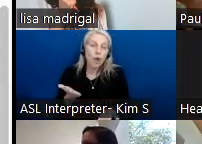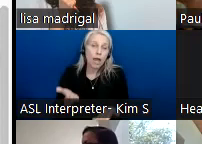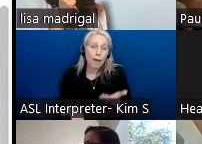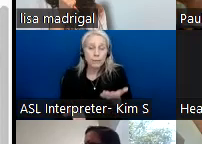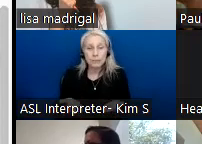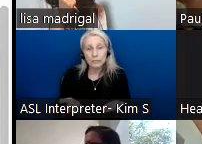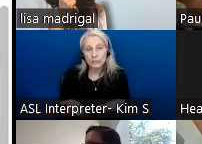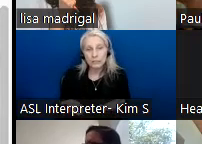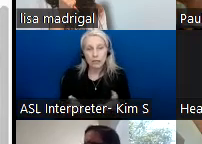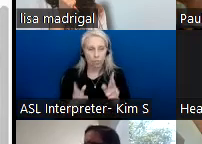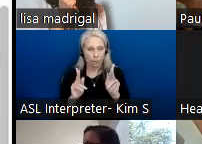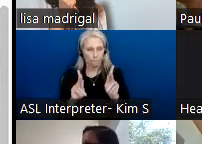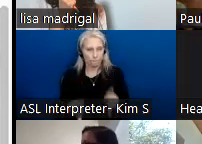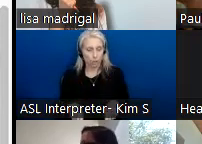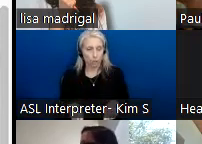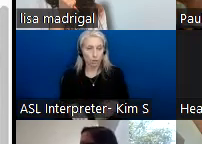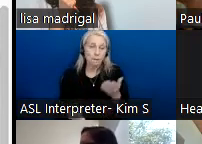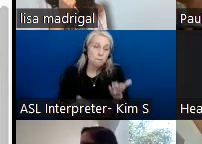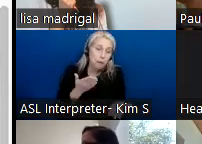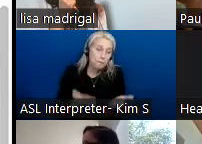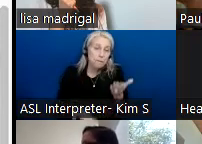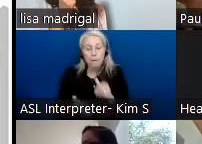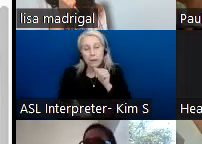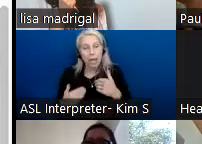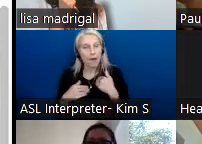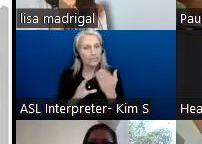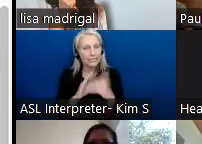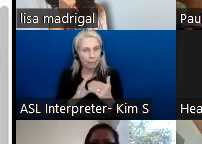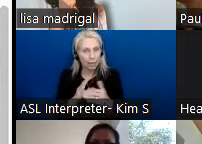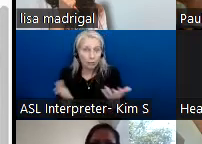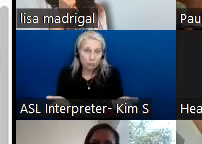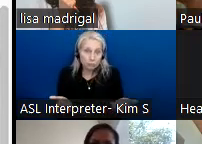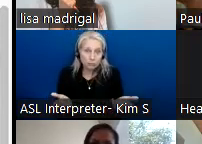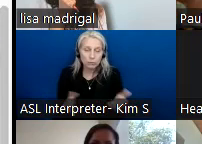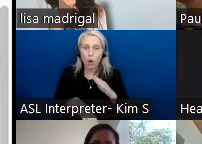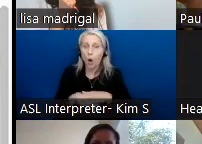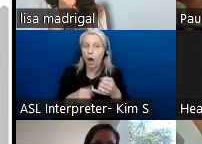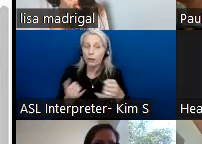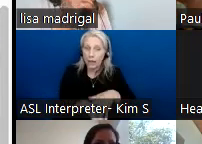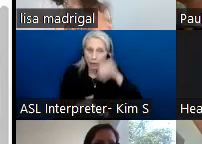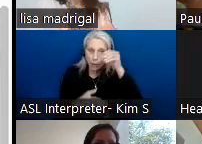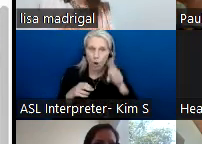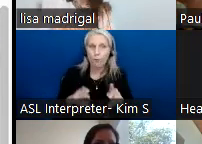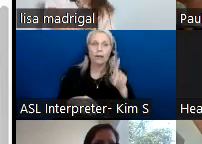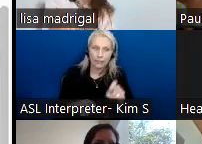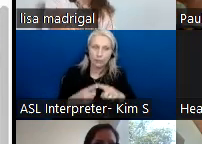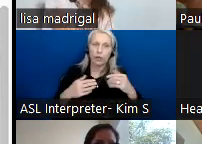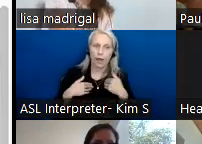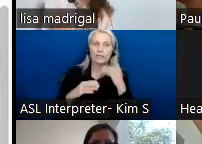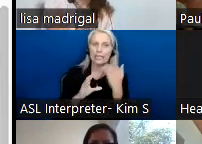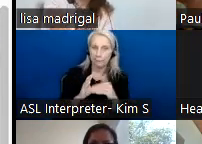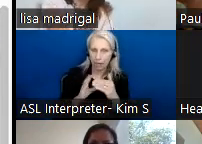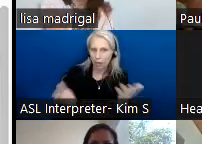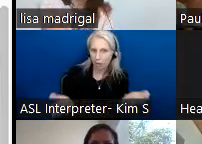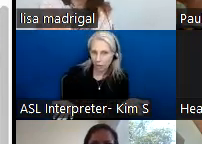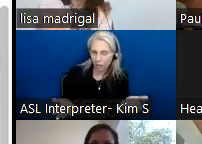this person may or may not have an email account. And for an online learning opportunity, you need to have an email account.